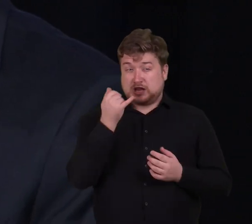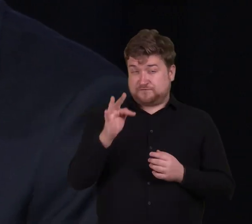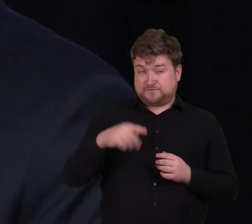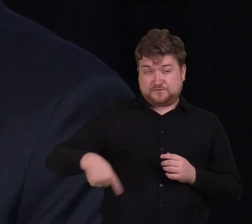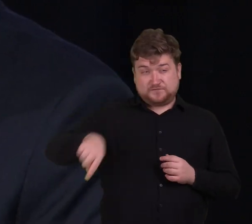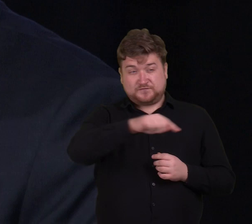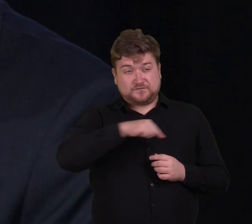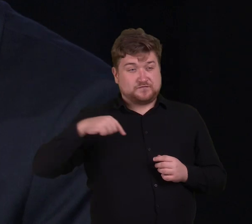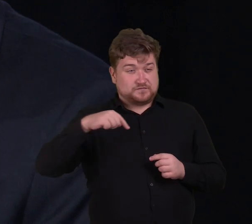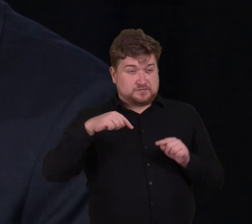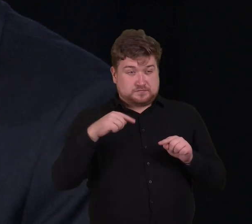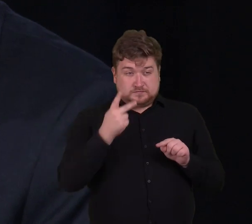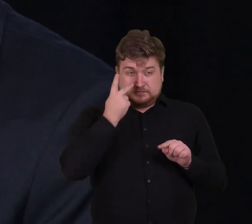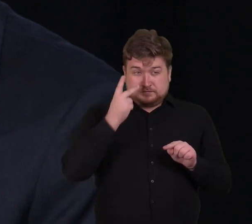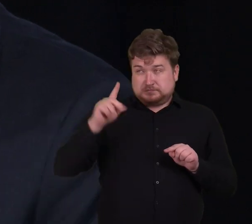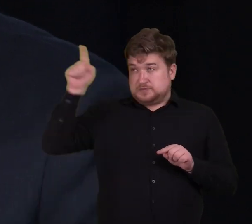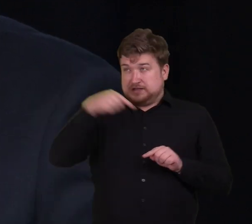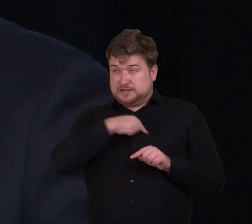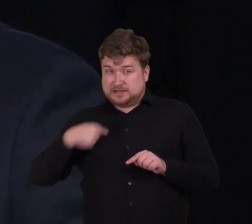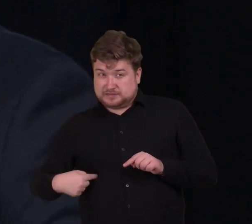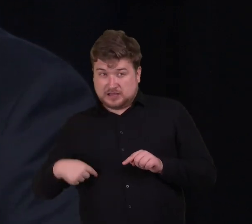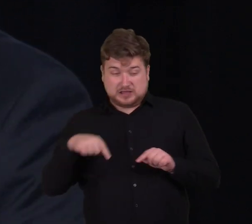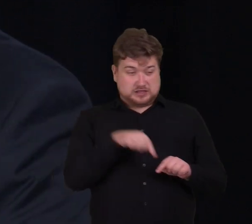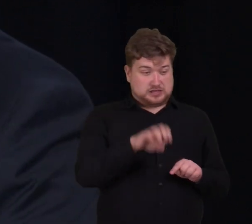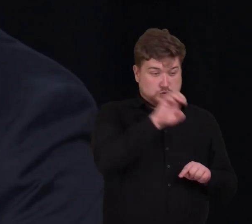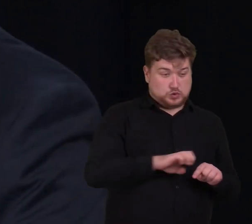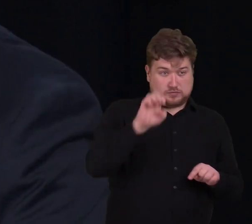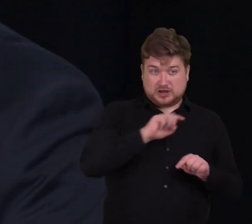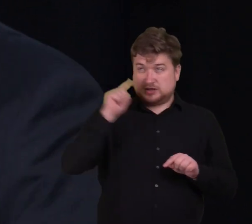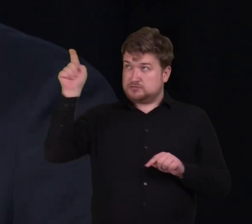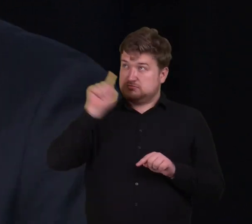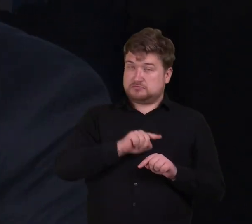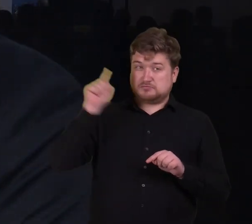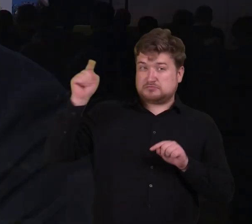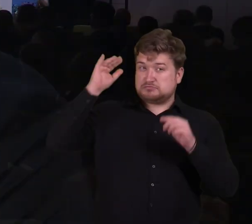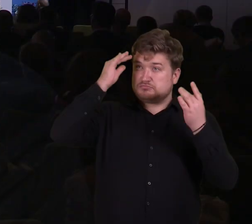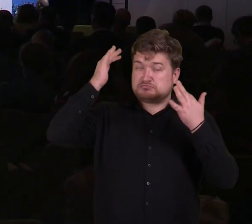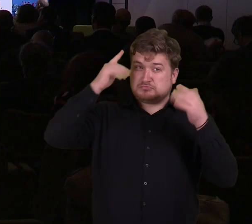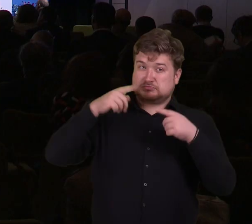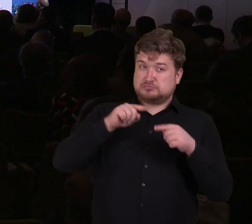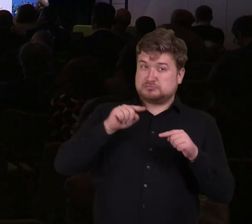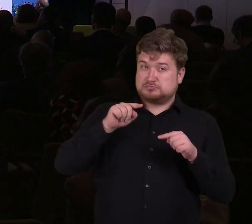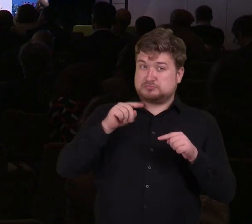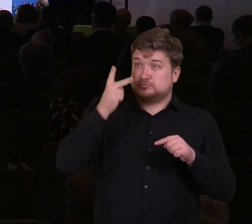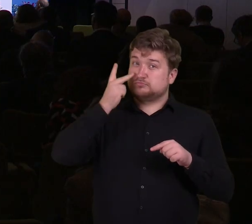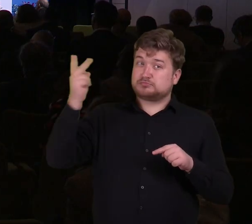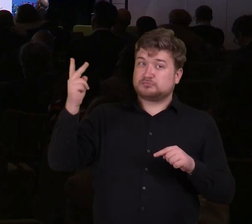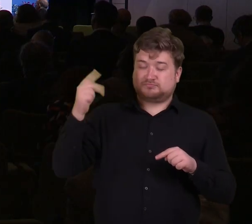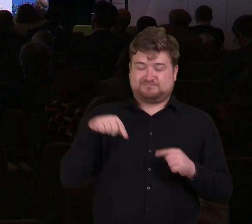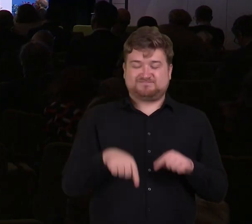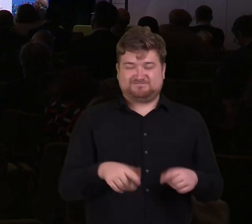and we would better get our things together soon. Thanks to have this look much more broader, the territorial dimension of cohesion